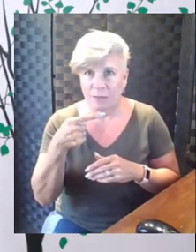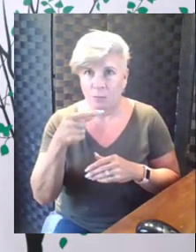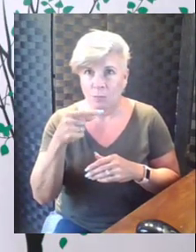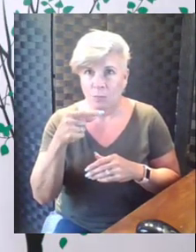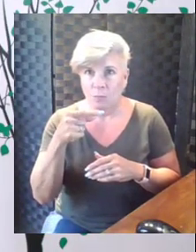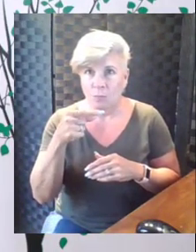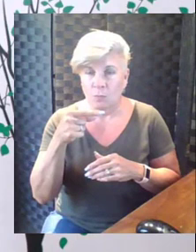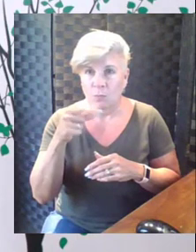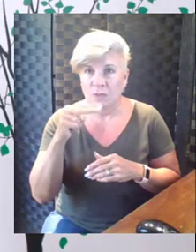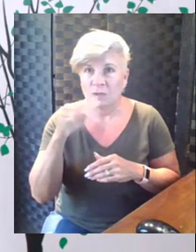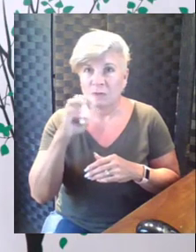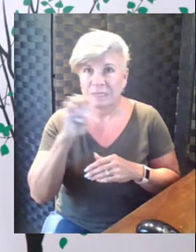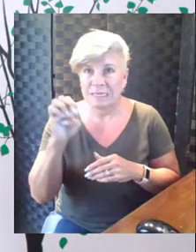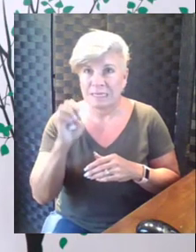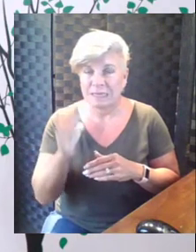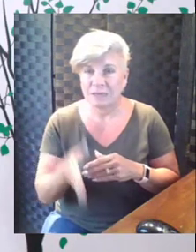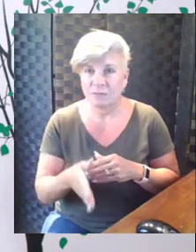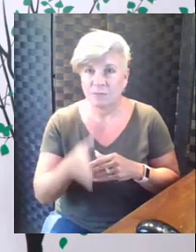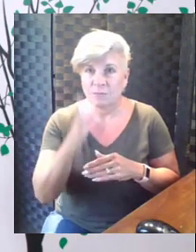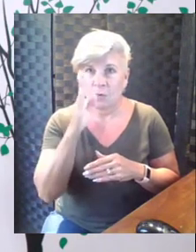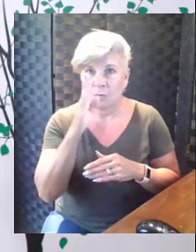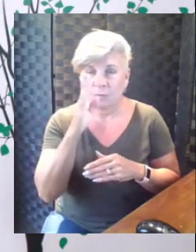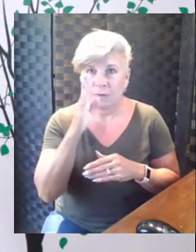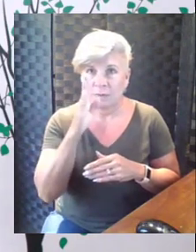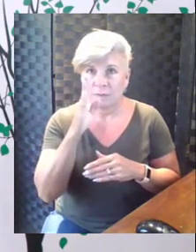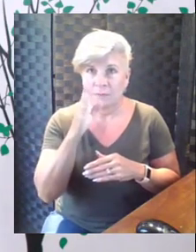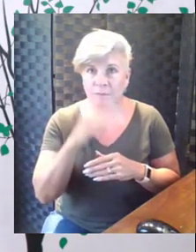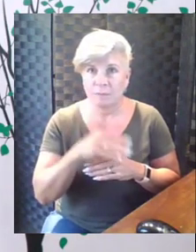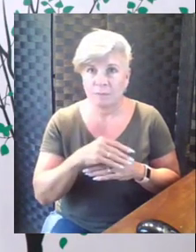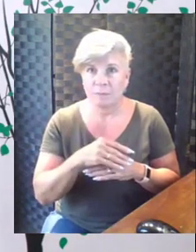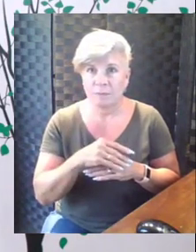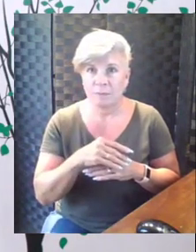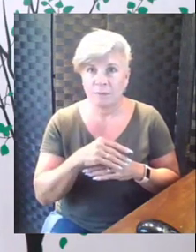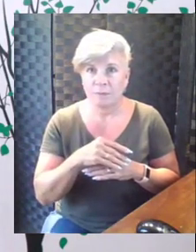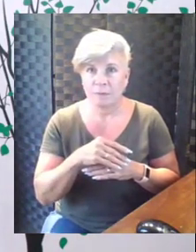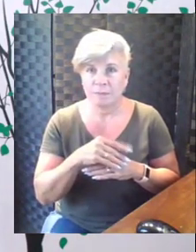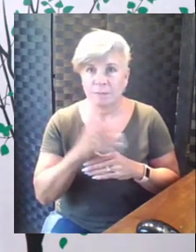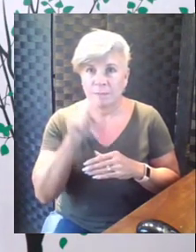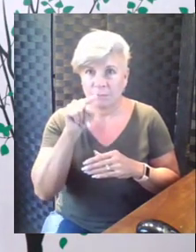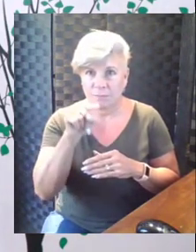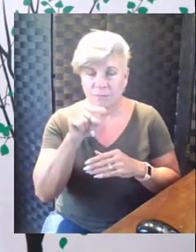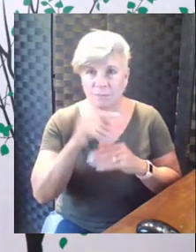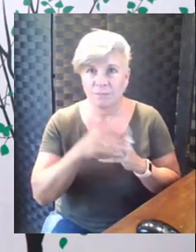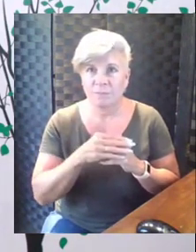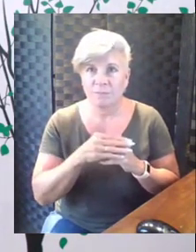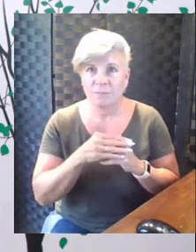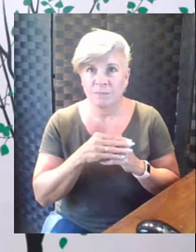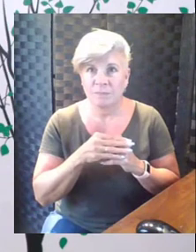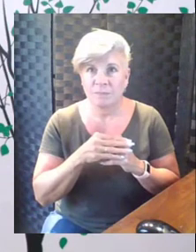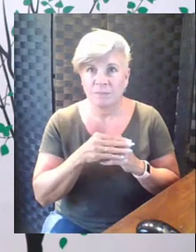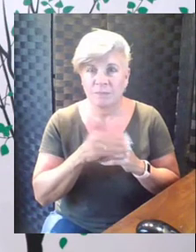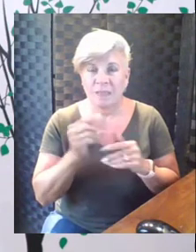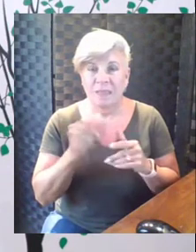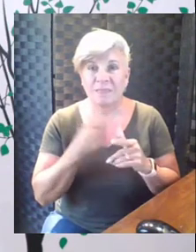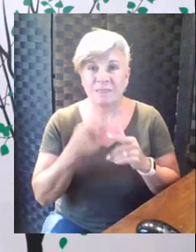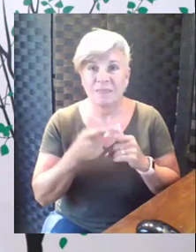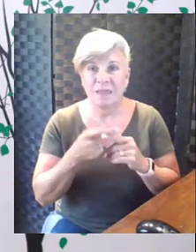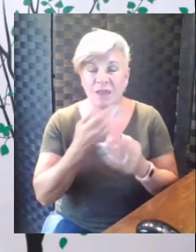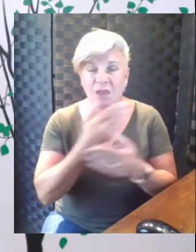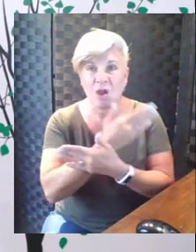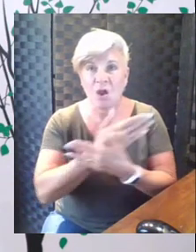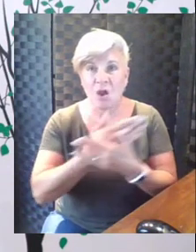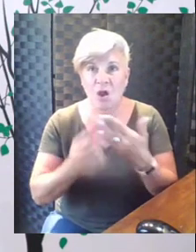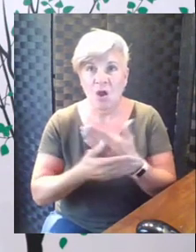forward. Again, it doesn't matter which knee you do. So you're going to lift your knee up. And then your arms are going